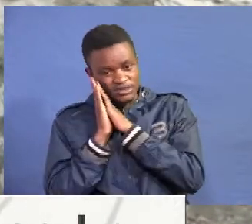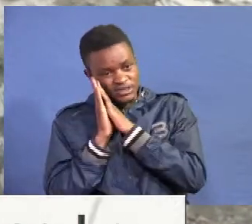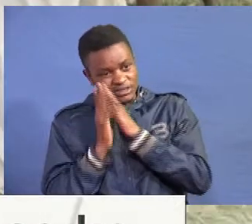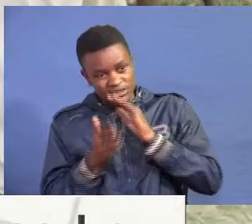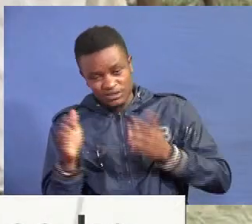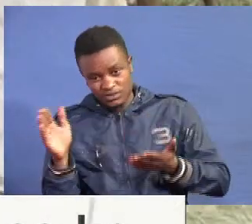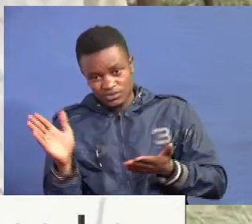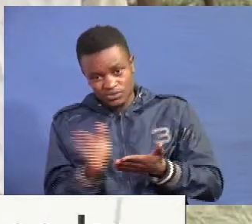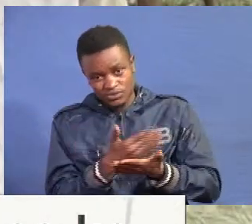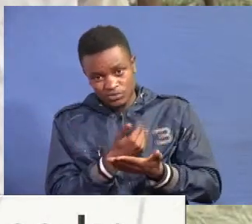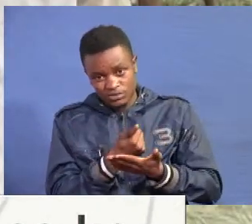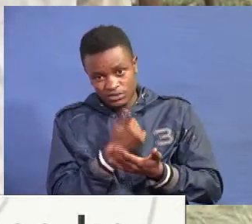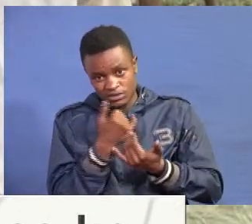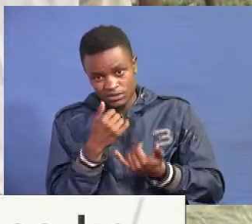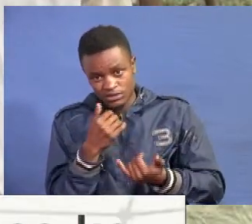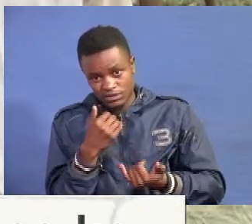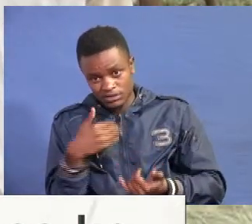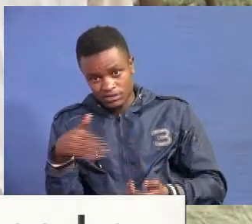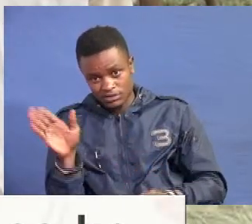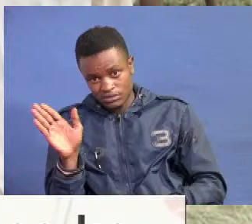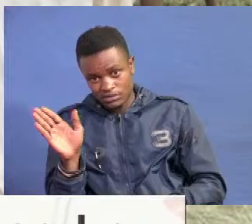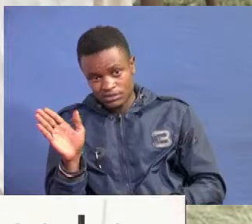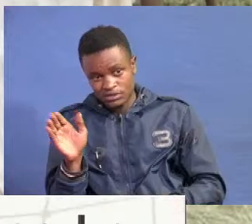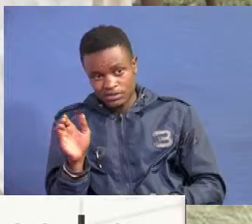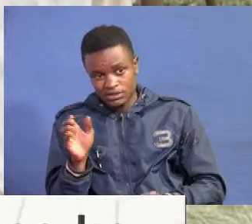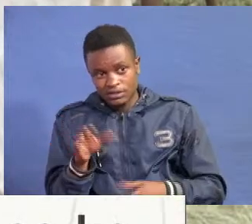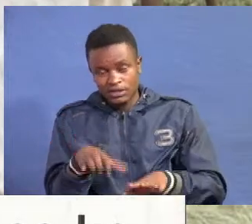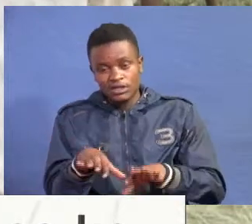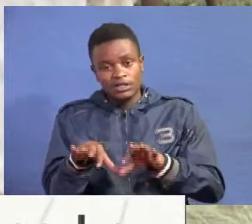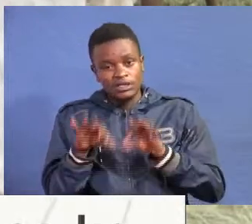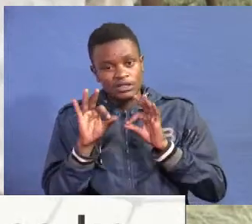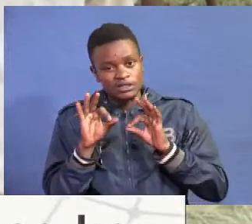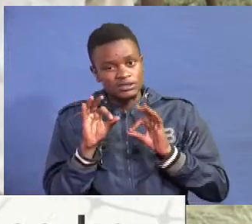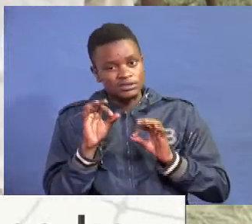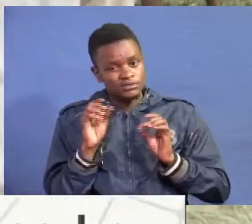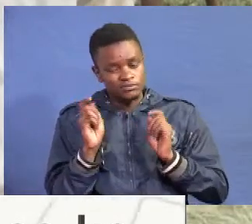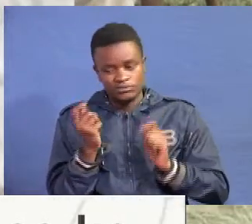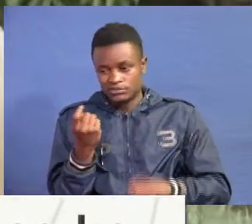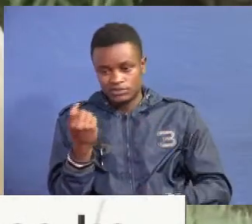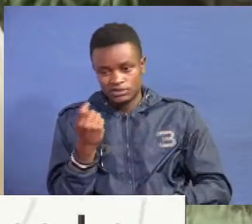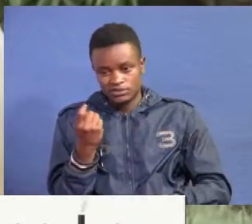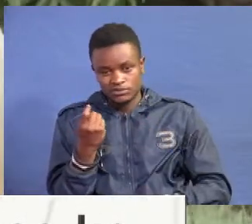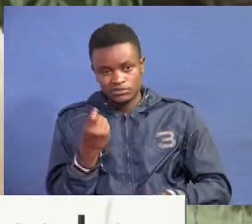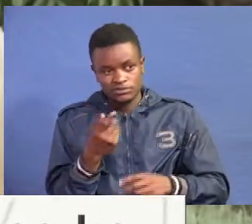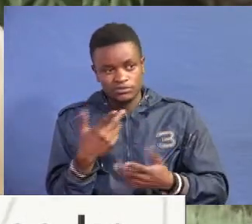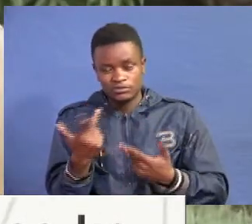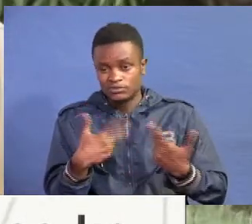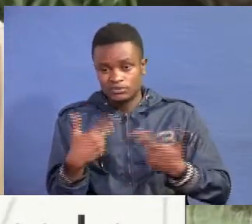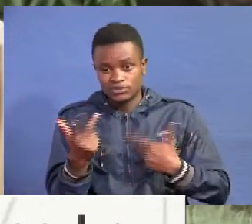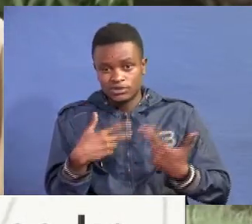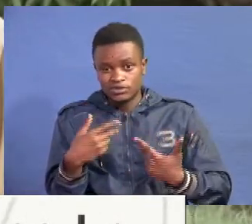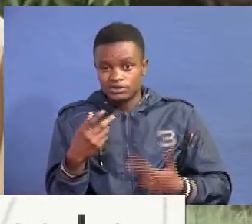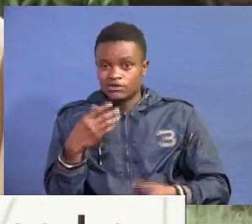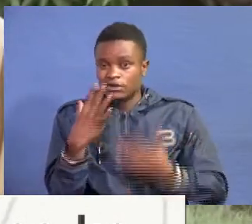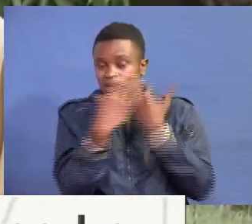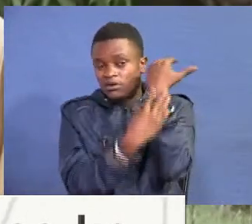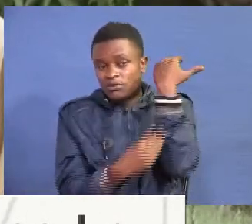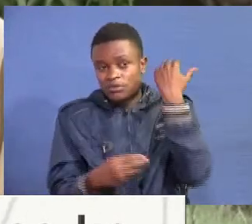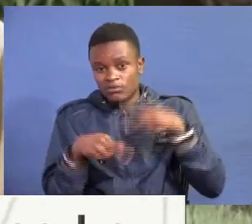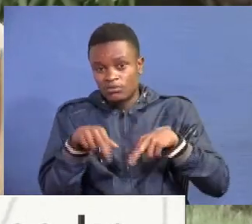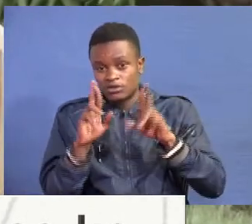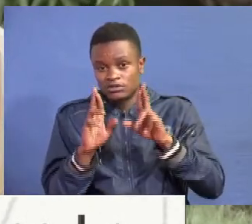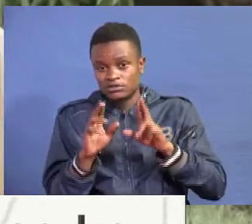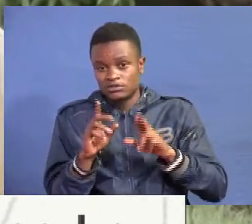access the farms to retrieve the little left behind due to poor roads. Hii maji imeadhiri